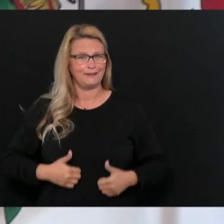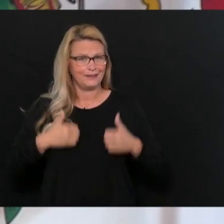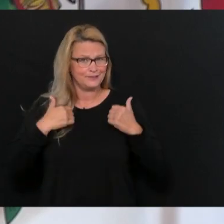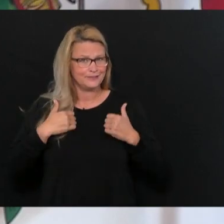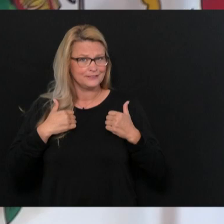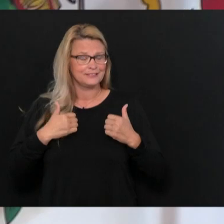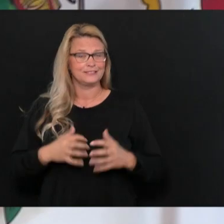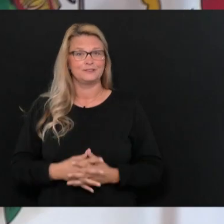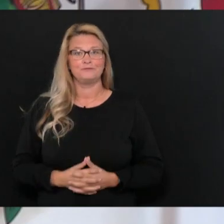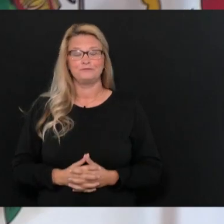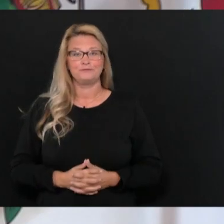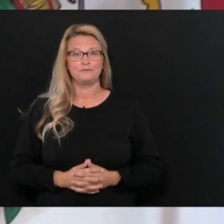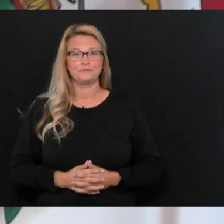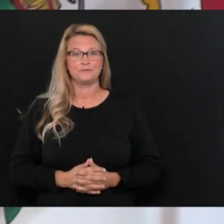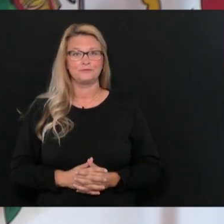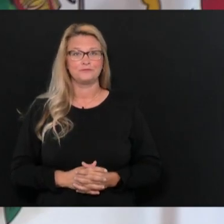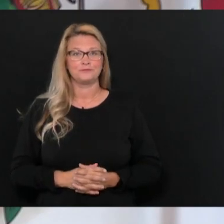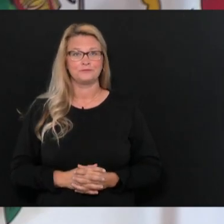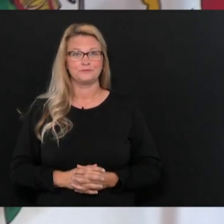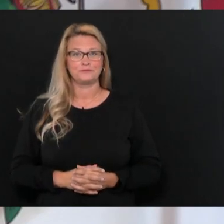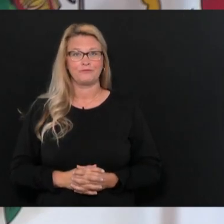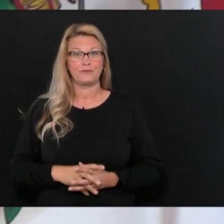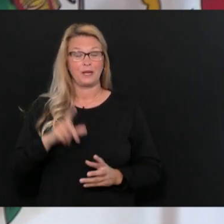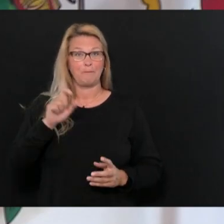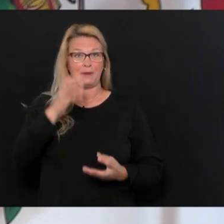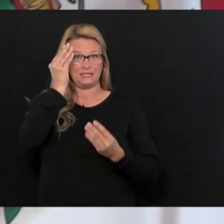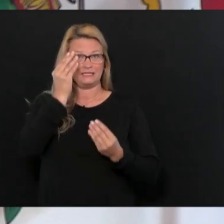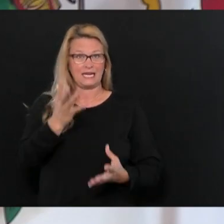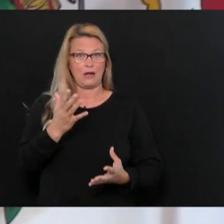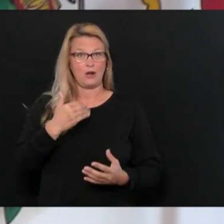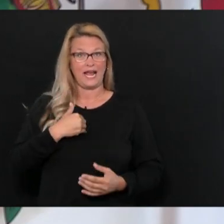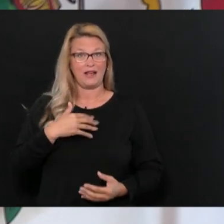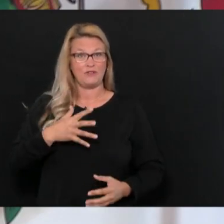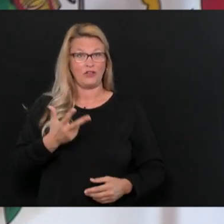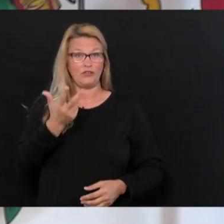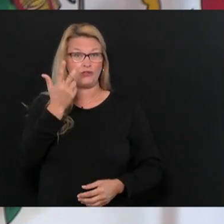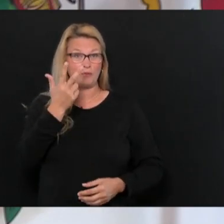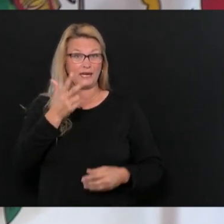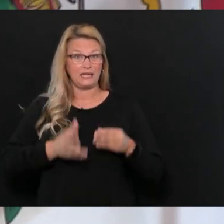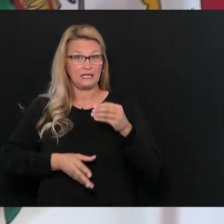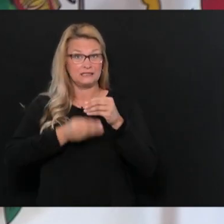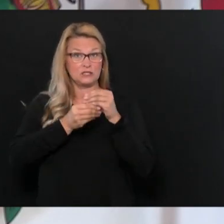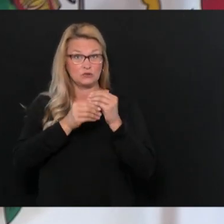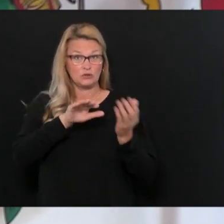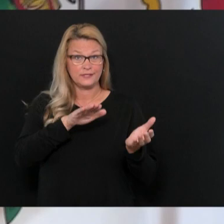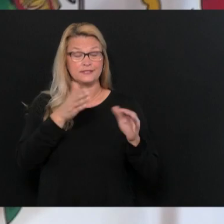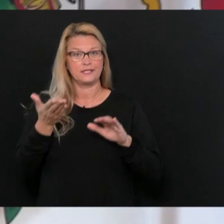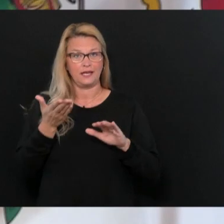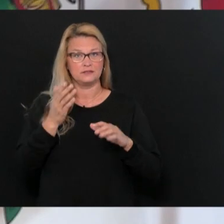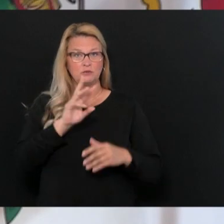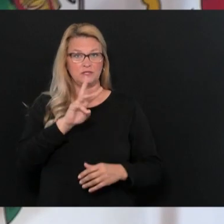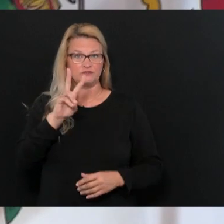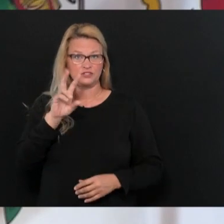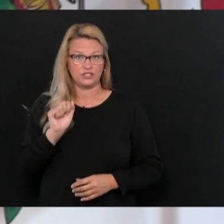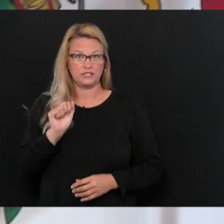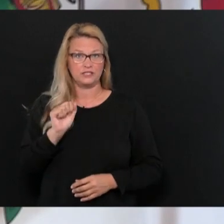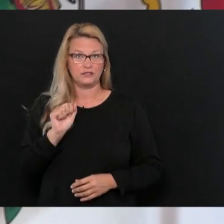today I've got to announce we've had 3 additional deaths in West Virginia. We're